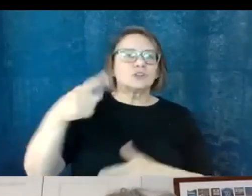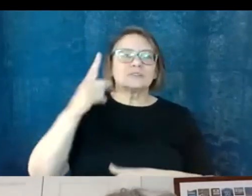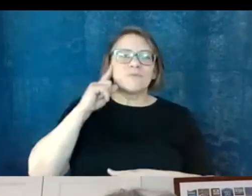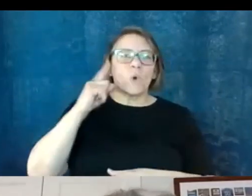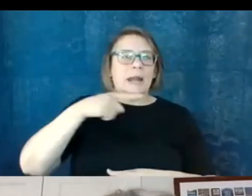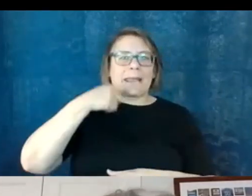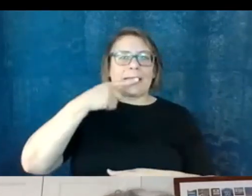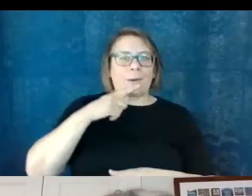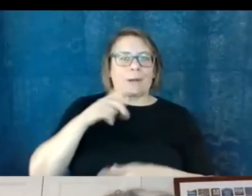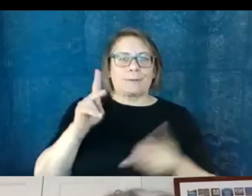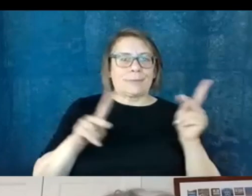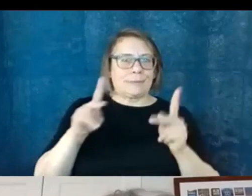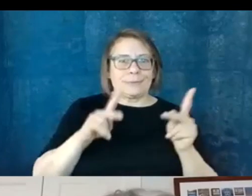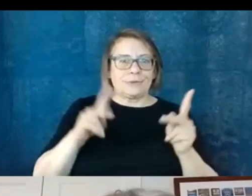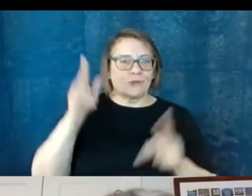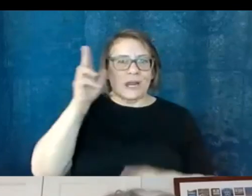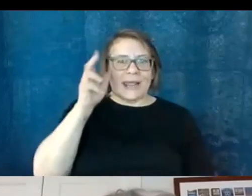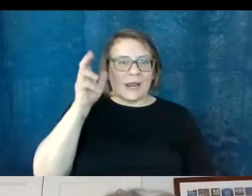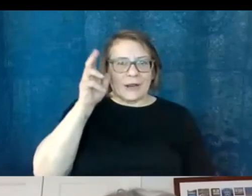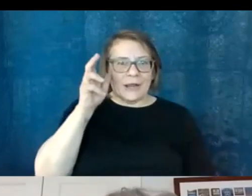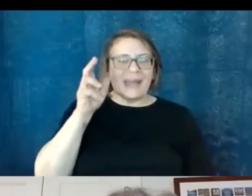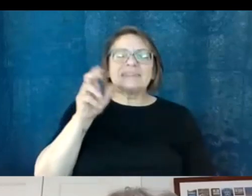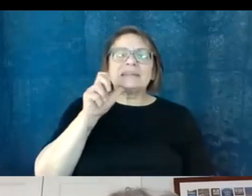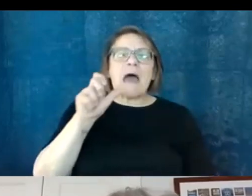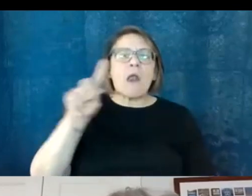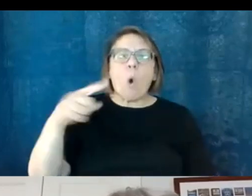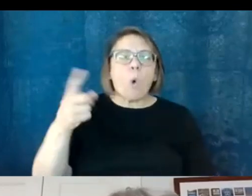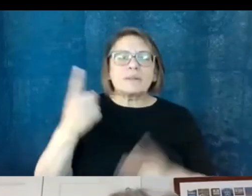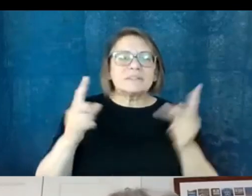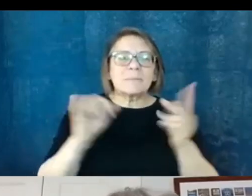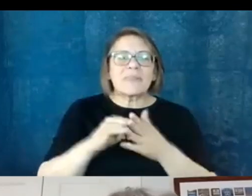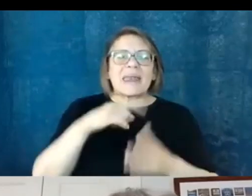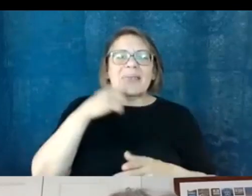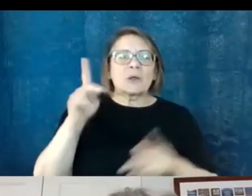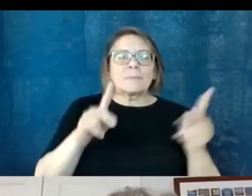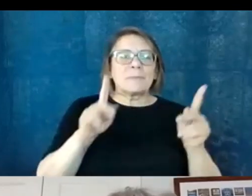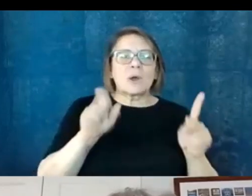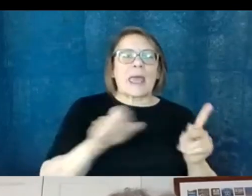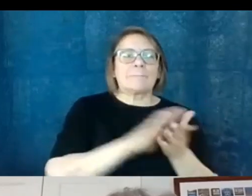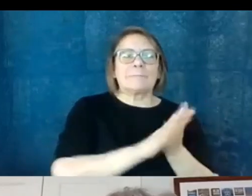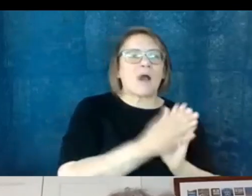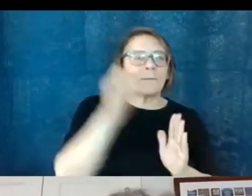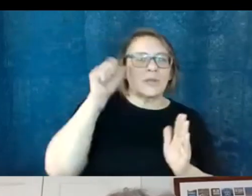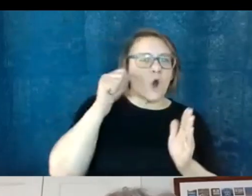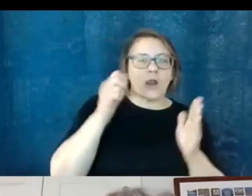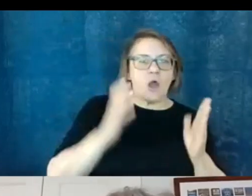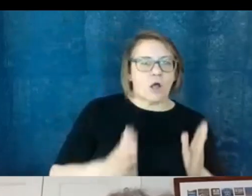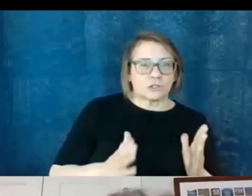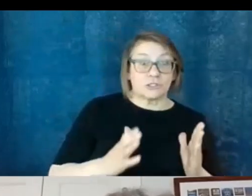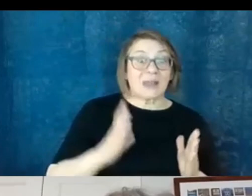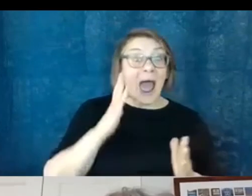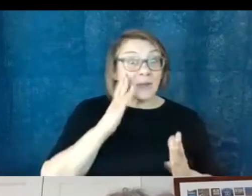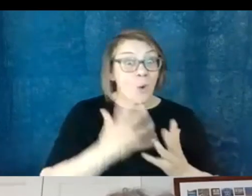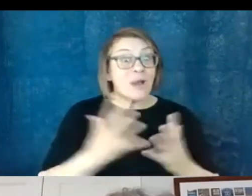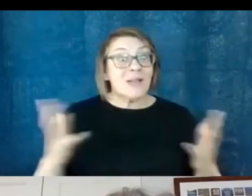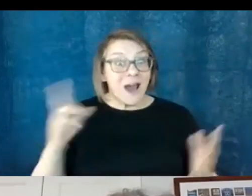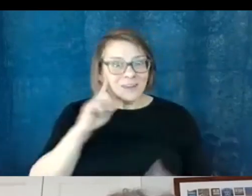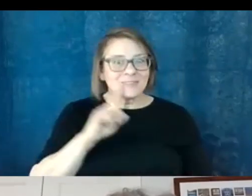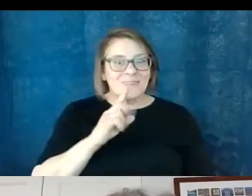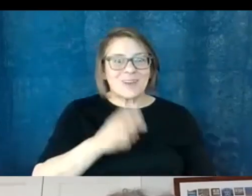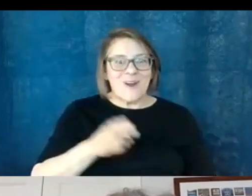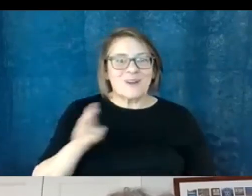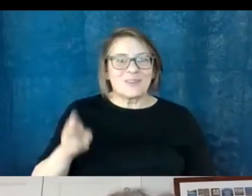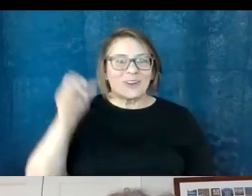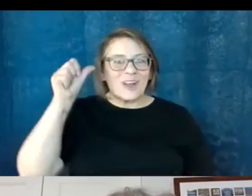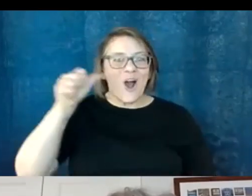It's not a profession that only hearing people can get into. I know a lot of deaf and hard of hearing audiologists and